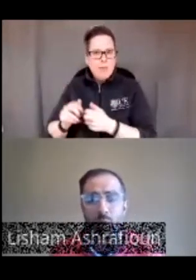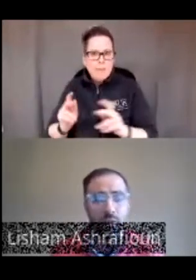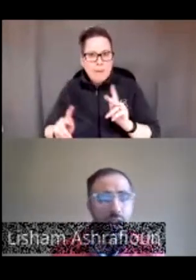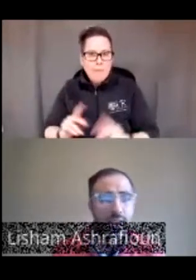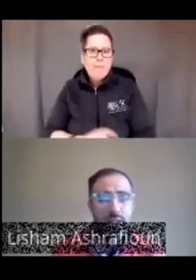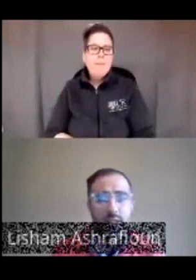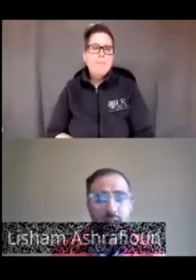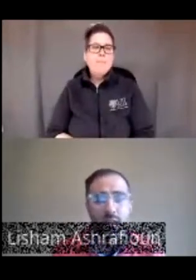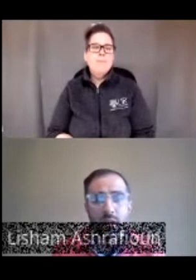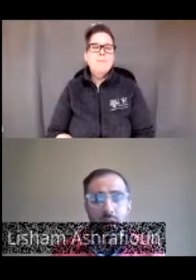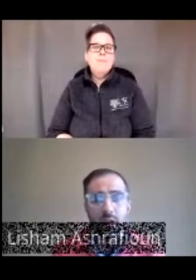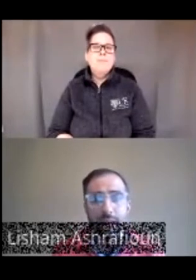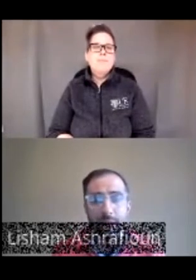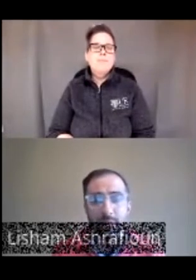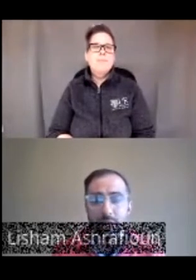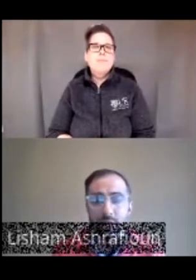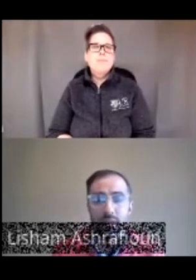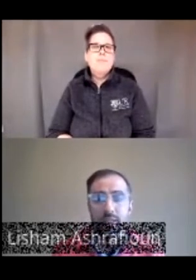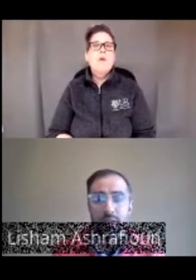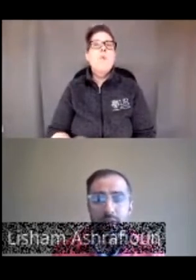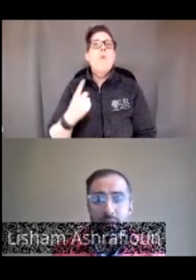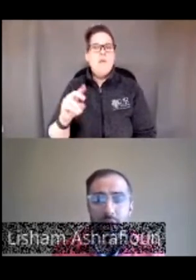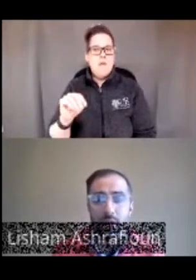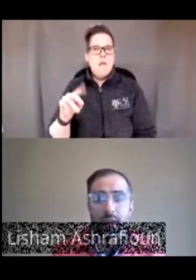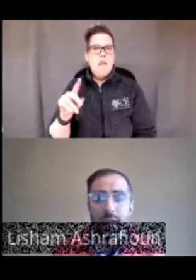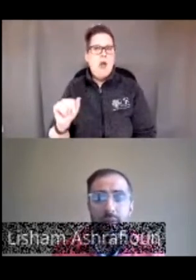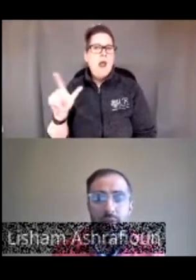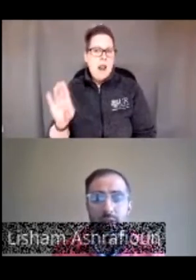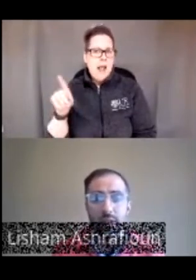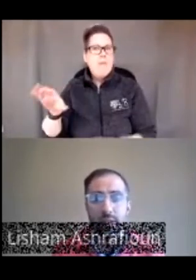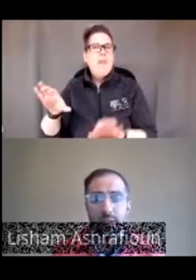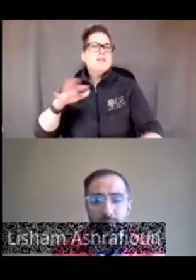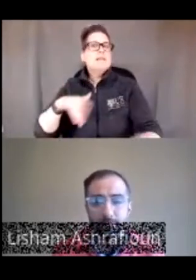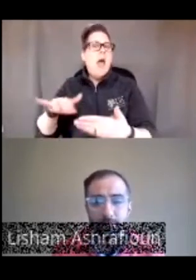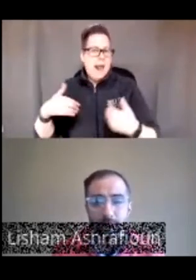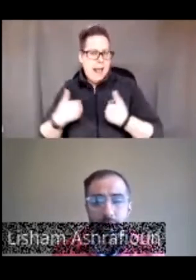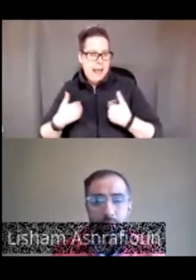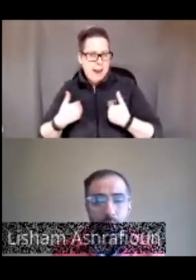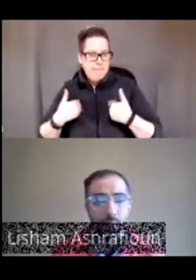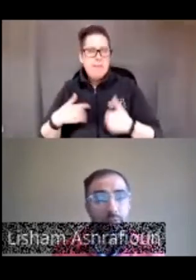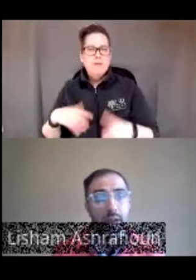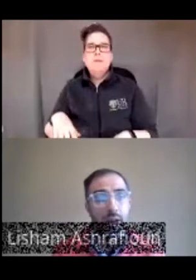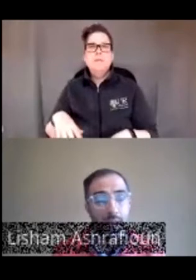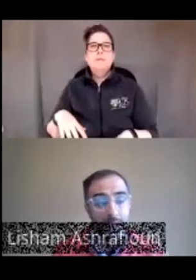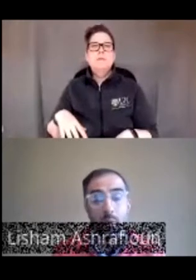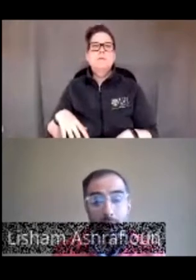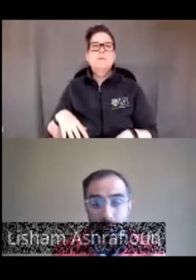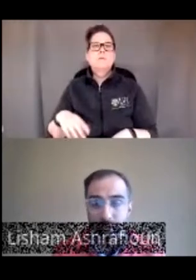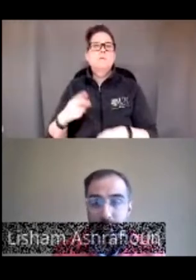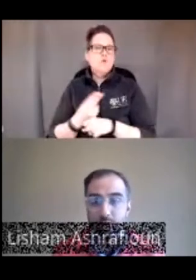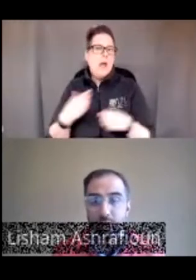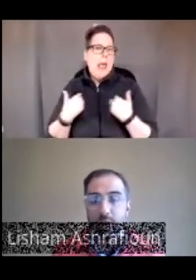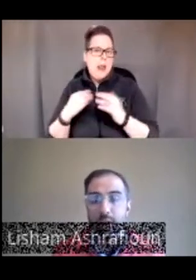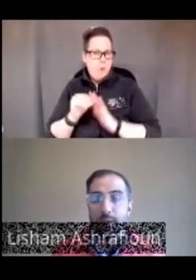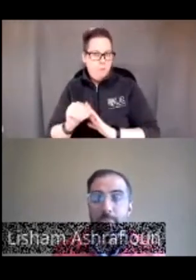of one of NIDA's labs conducted a series of animal studies with animal models